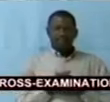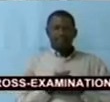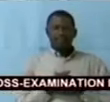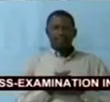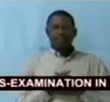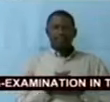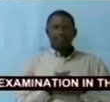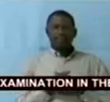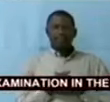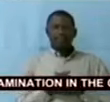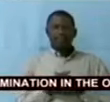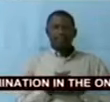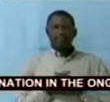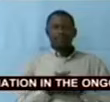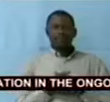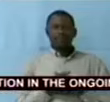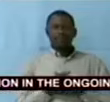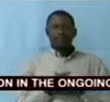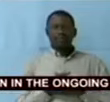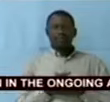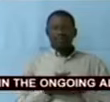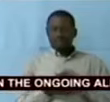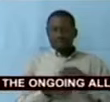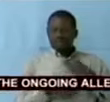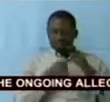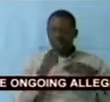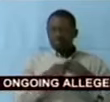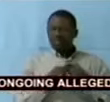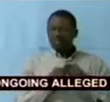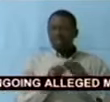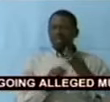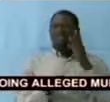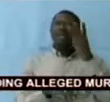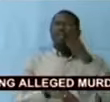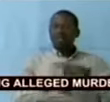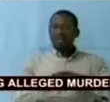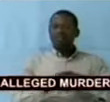And there would be a third time. Certainly, yes.